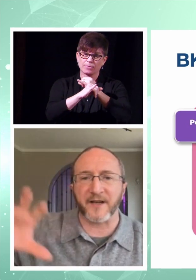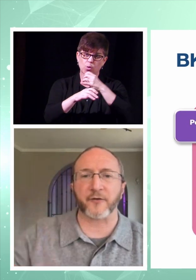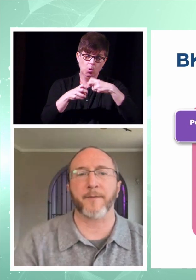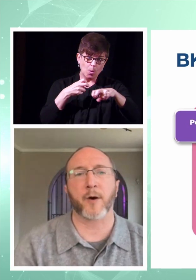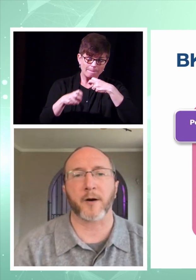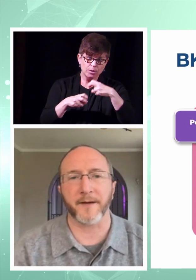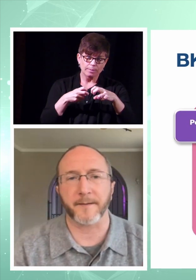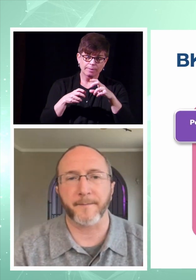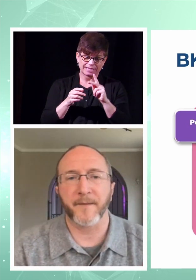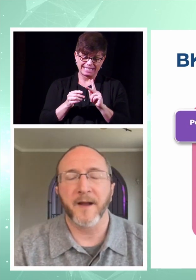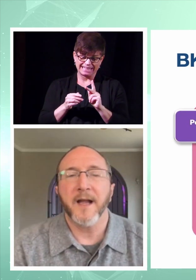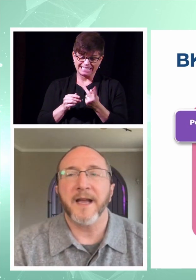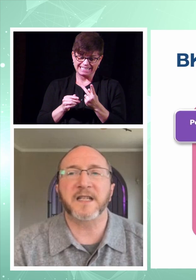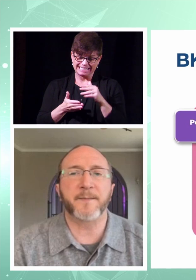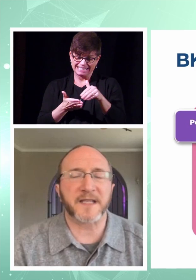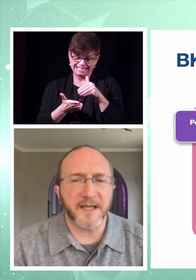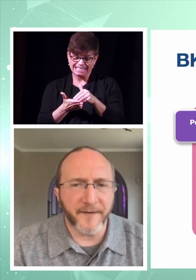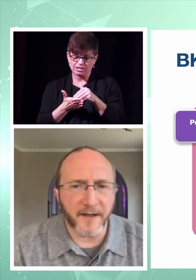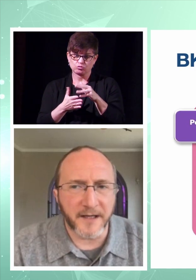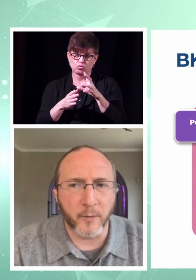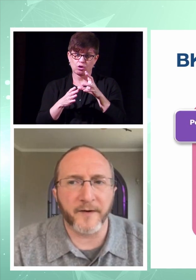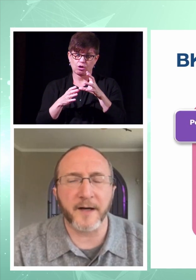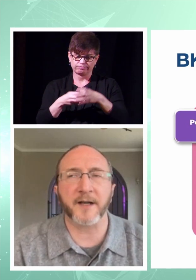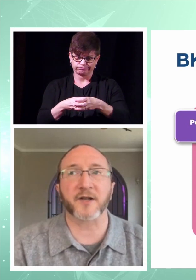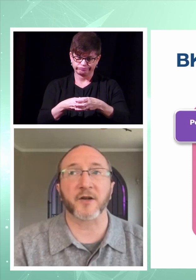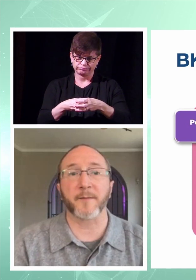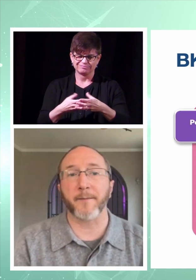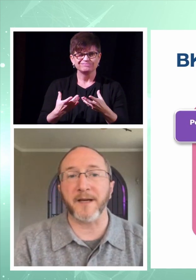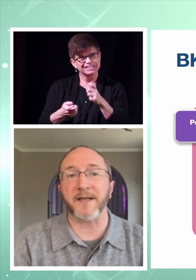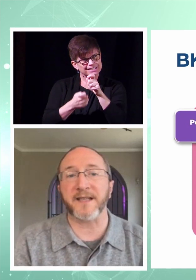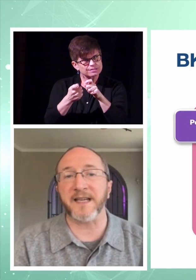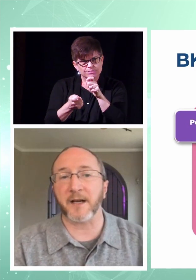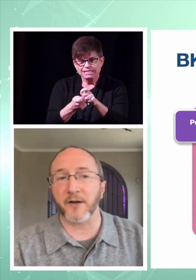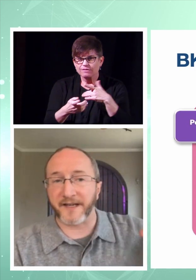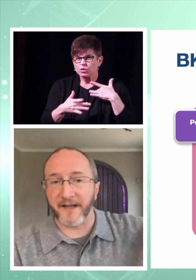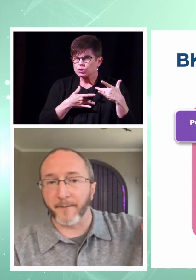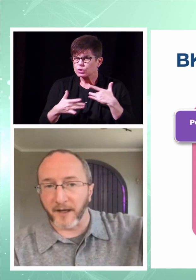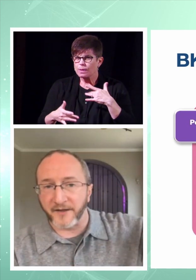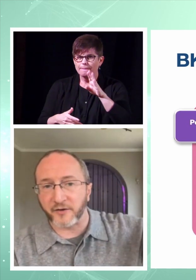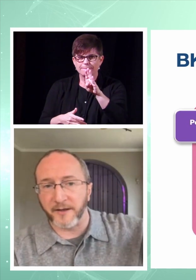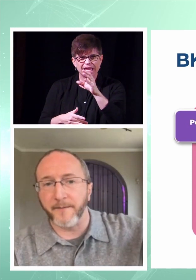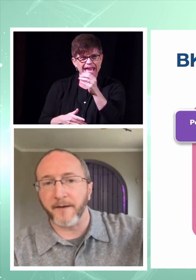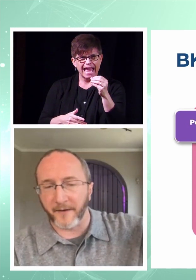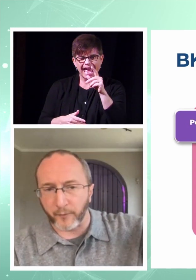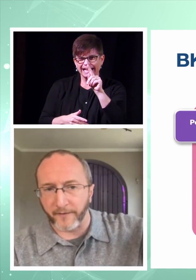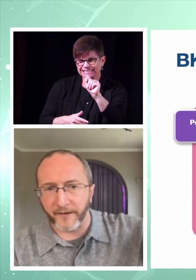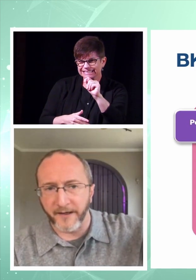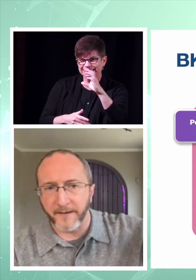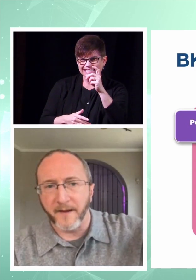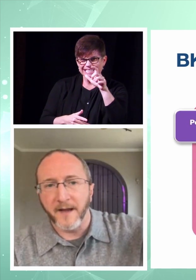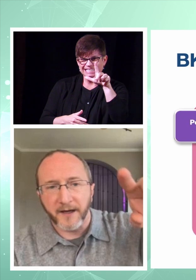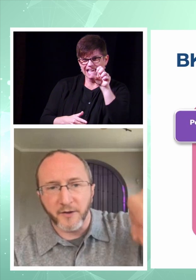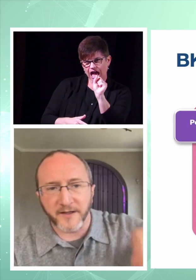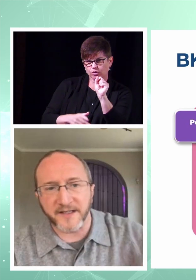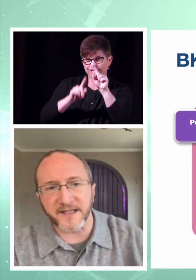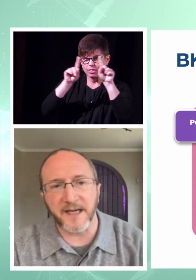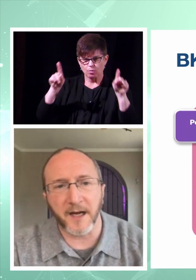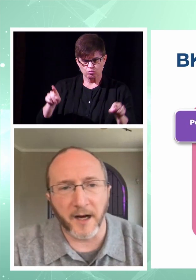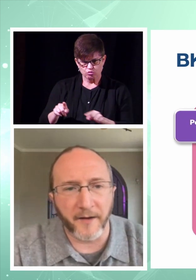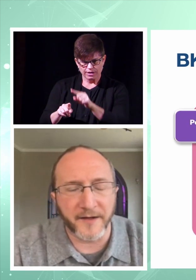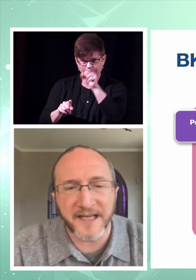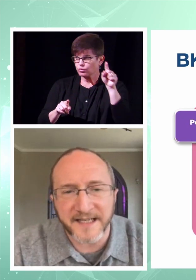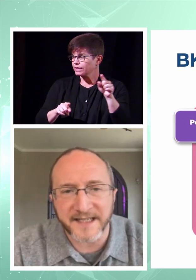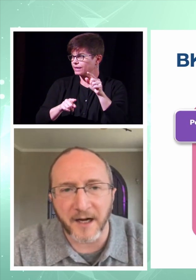in the central compartment. And specifically, we're very concerned about B and T cells in the bloodstream, in the periphery. And you can